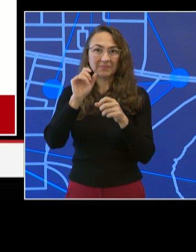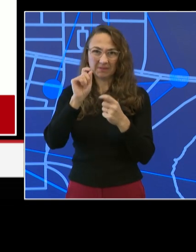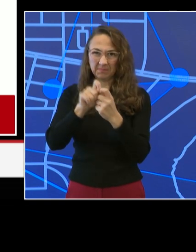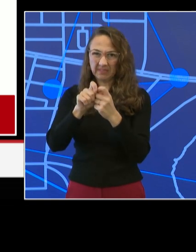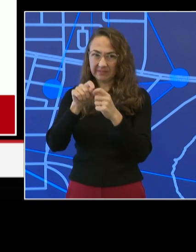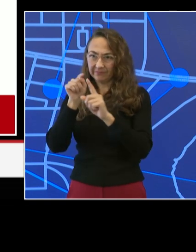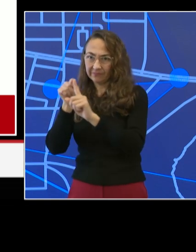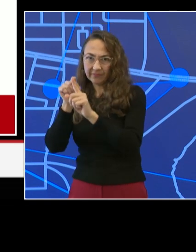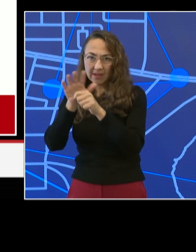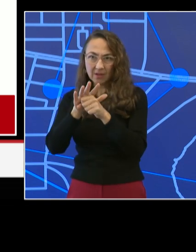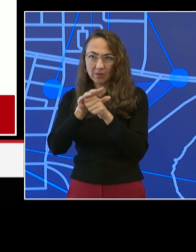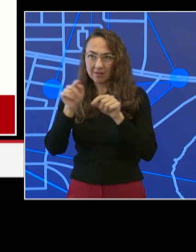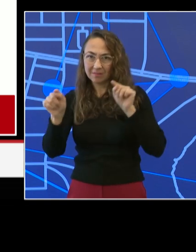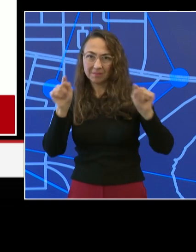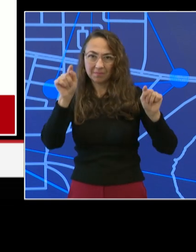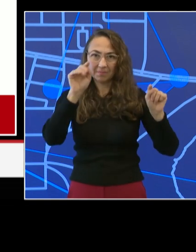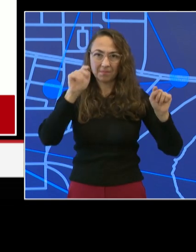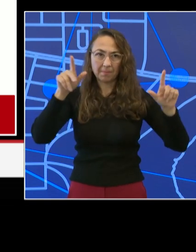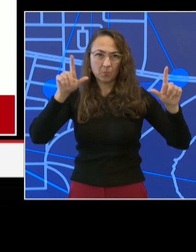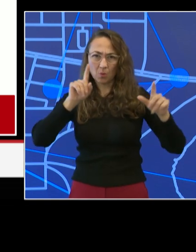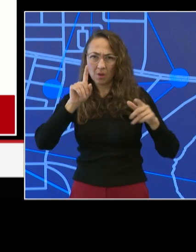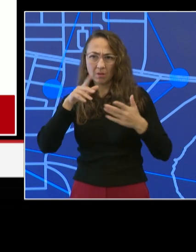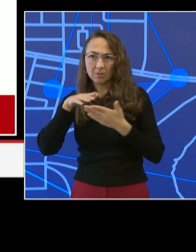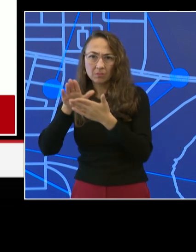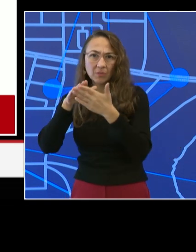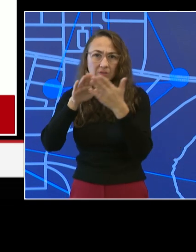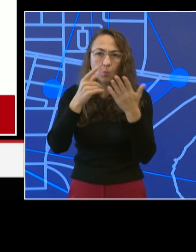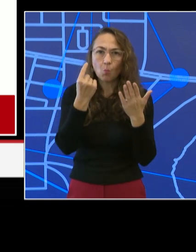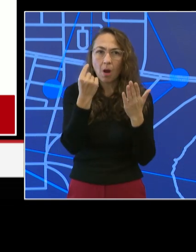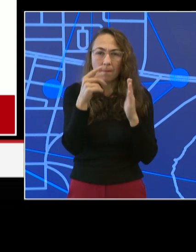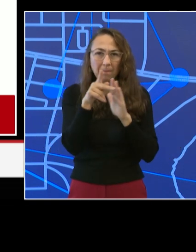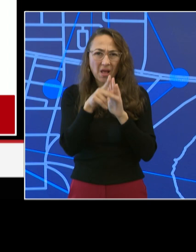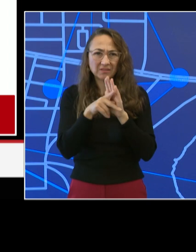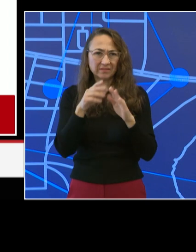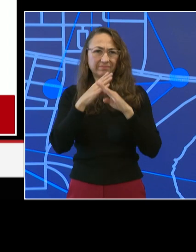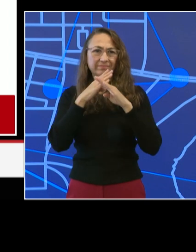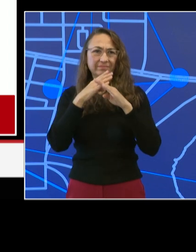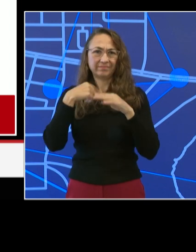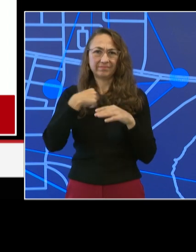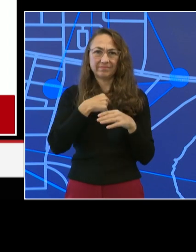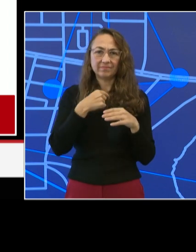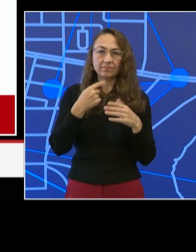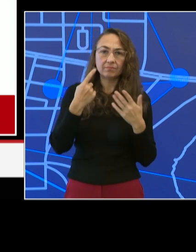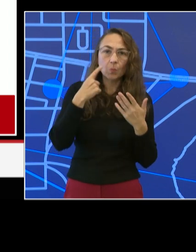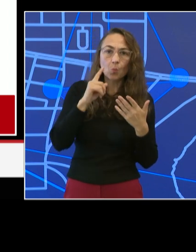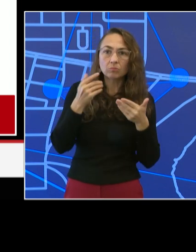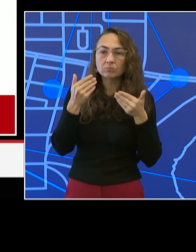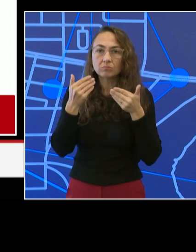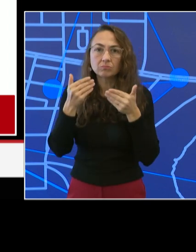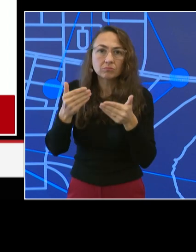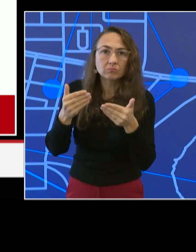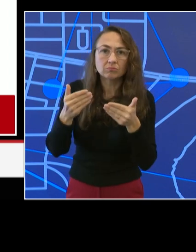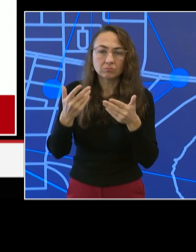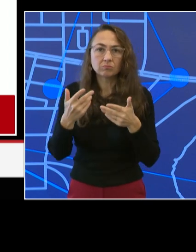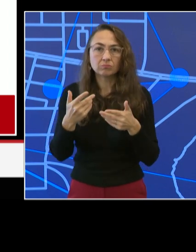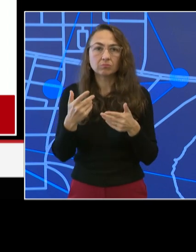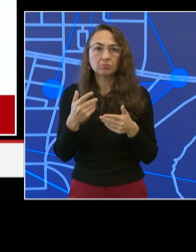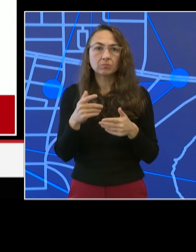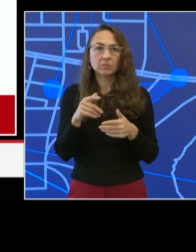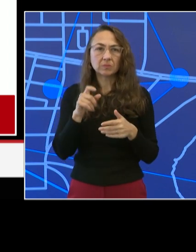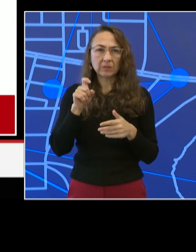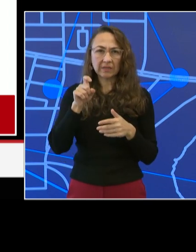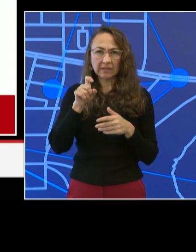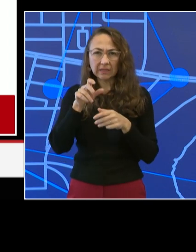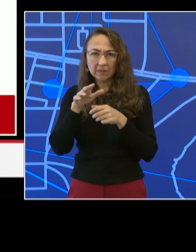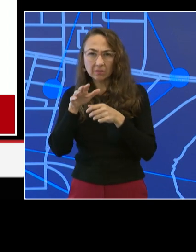that was restricting us from being able to reduce crime in some of these areas. These reductions are being driven by the hard work and the high visibility of